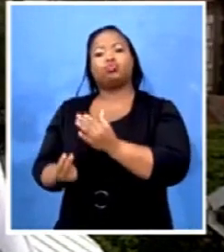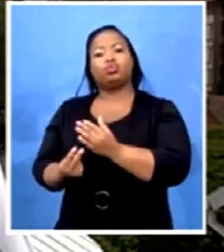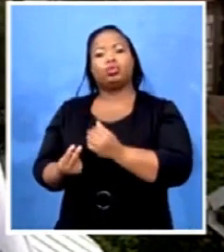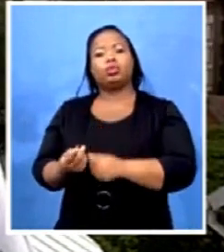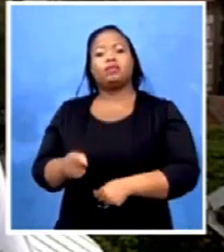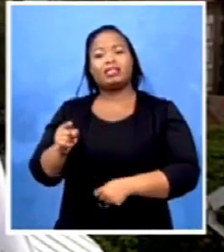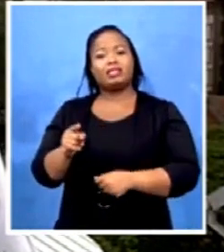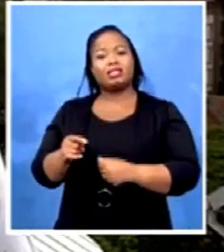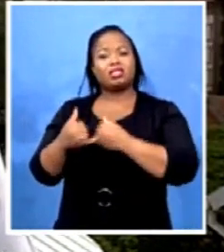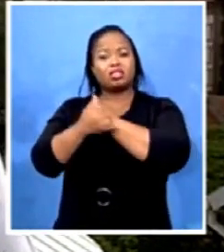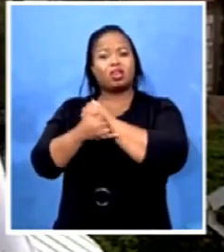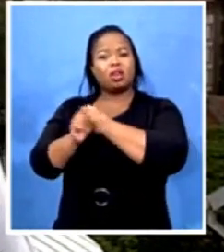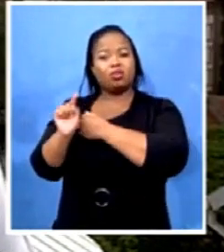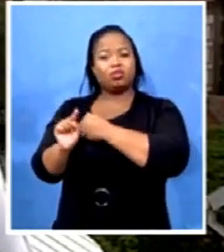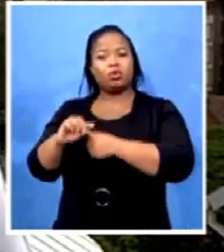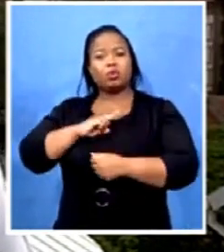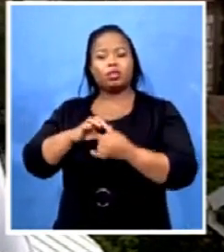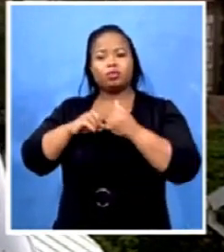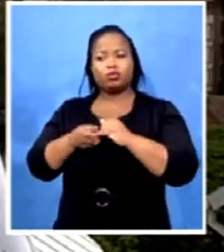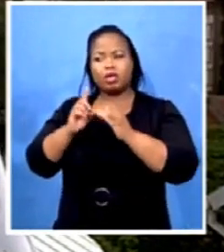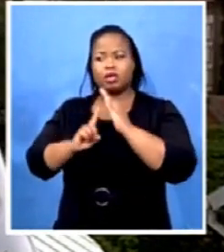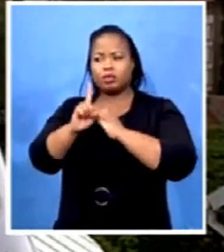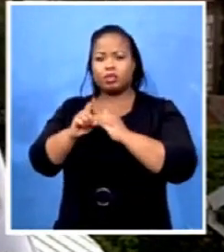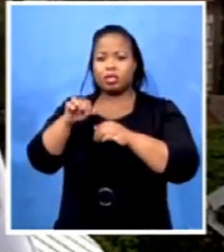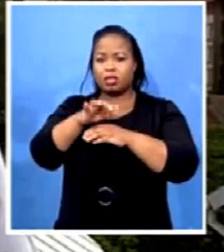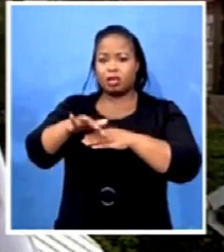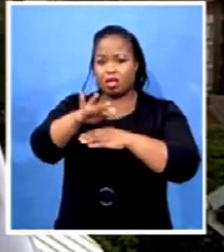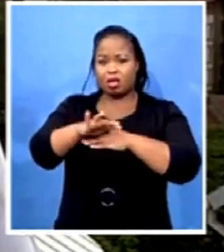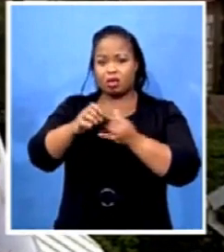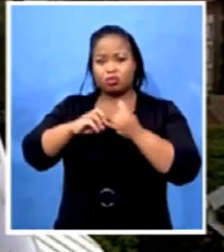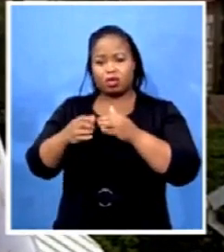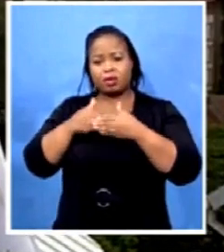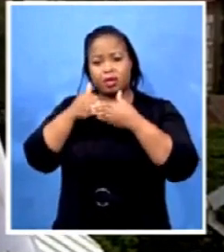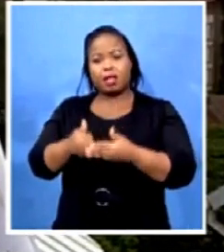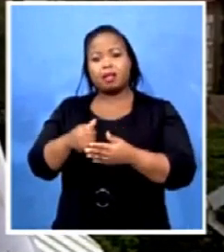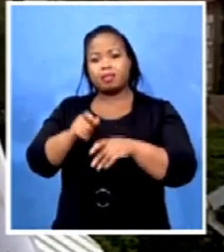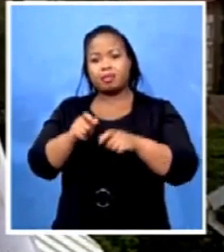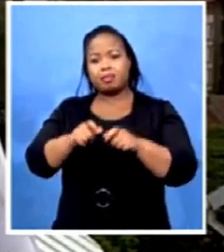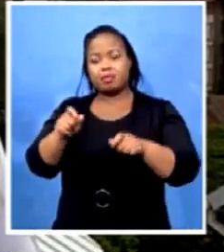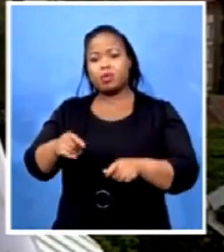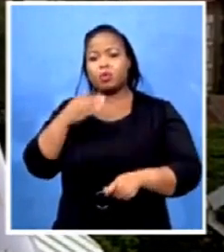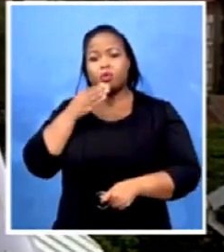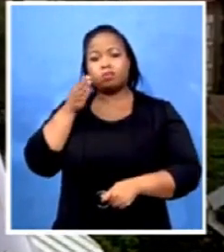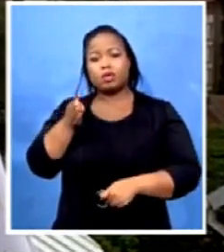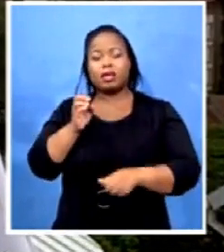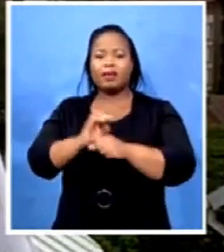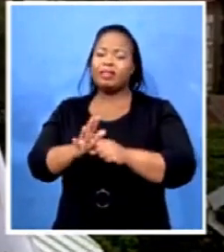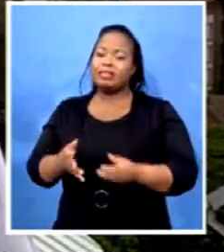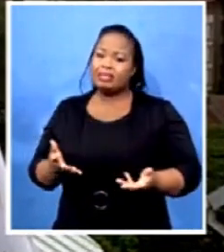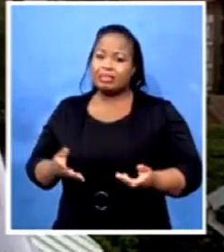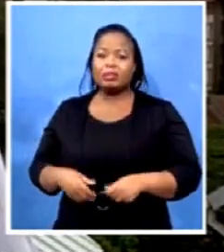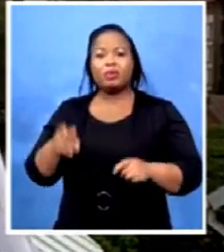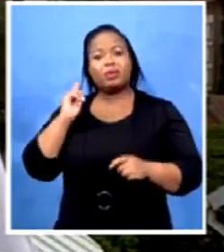access one of the flooded areas to go and rescue some of the people who were affected. And so Kenya finds itself in almost a